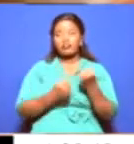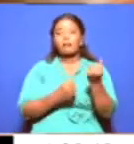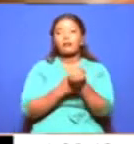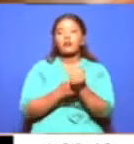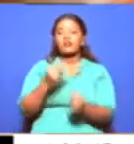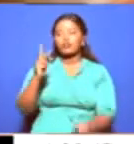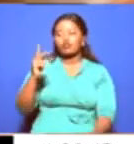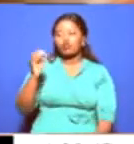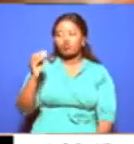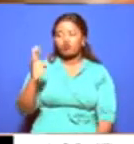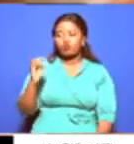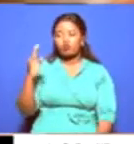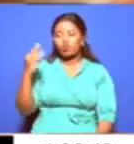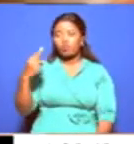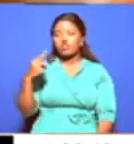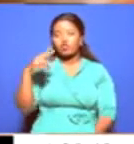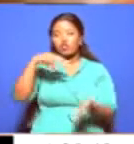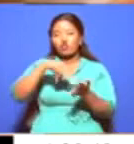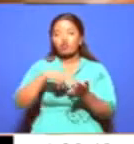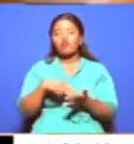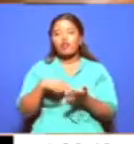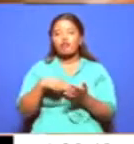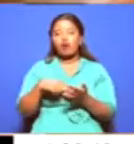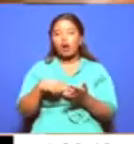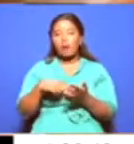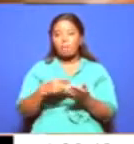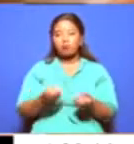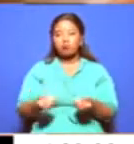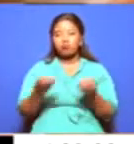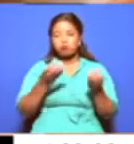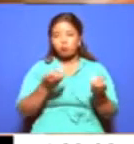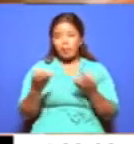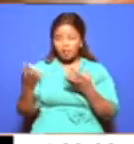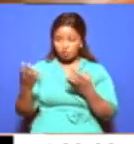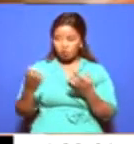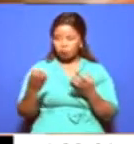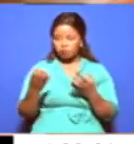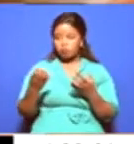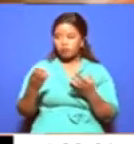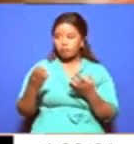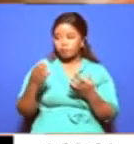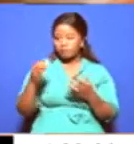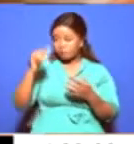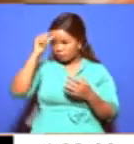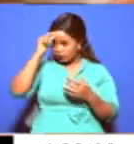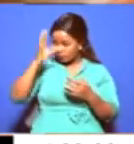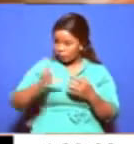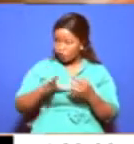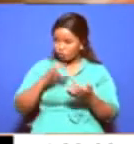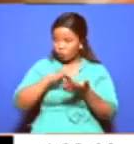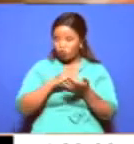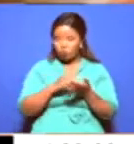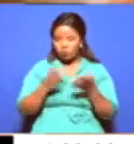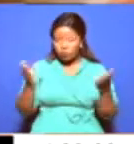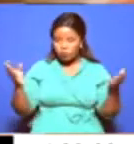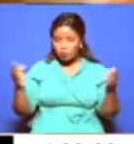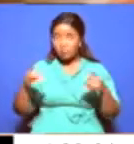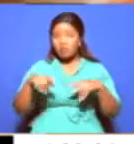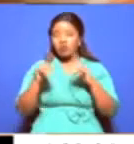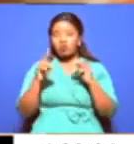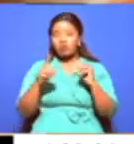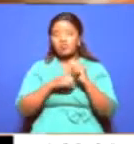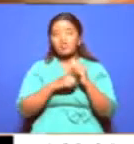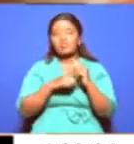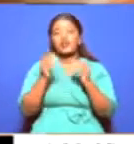Baringo gubernatorial seat in this year's general election. Koech, who is the County Assembly Clerk, is among six aspirants who have